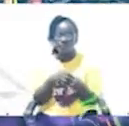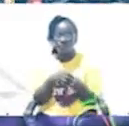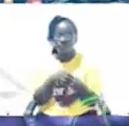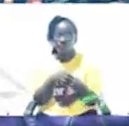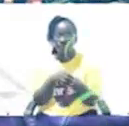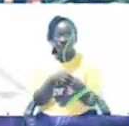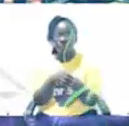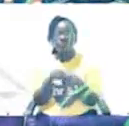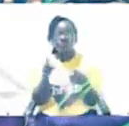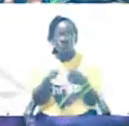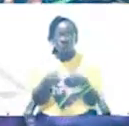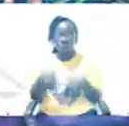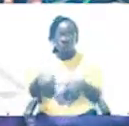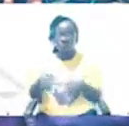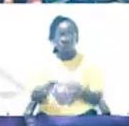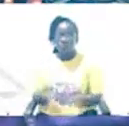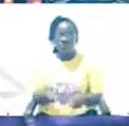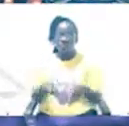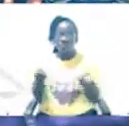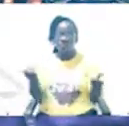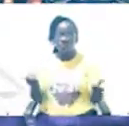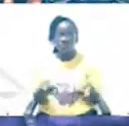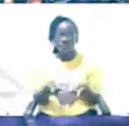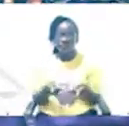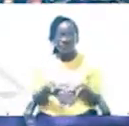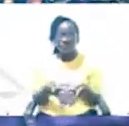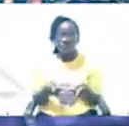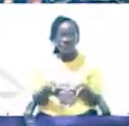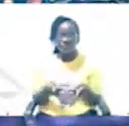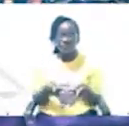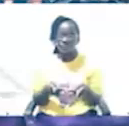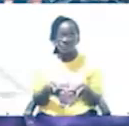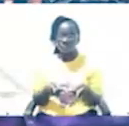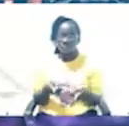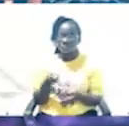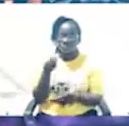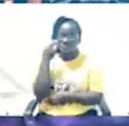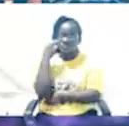the graveside. And I was looking at him.